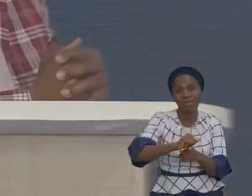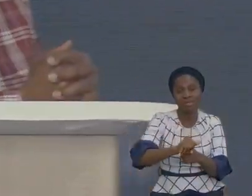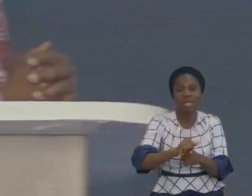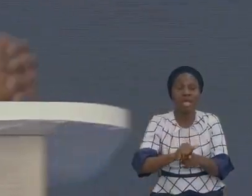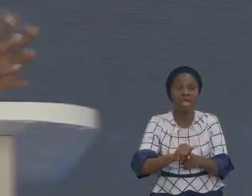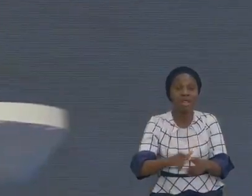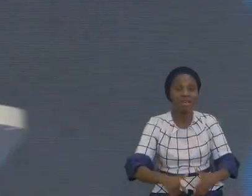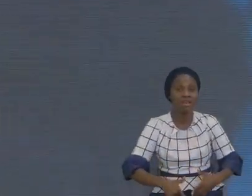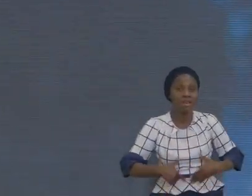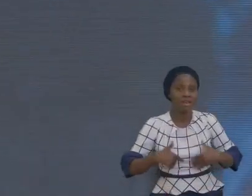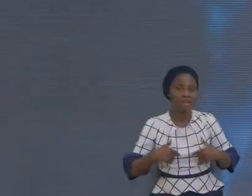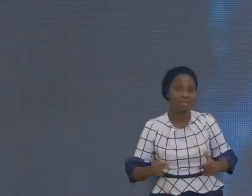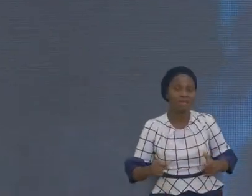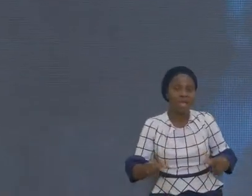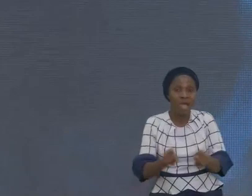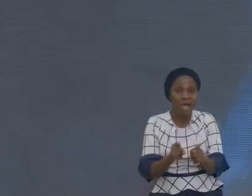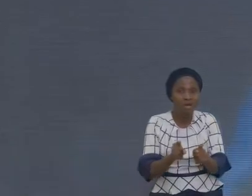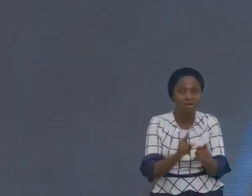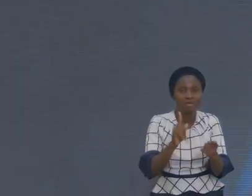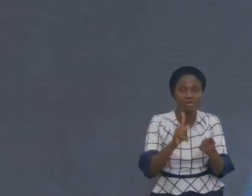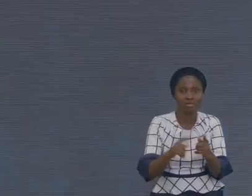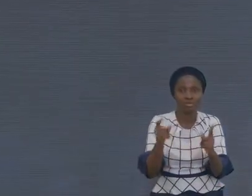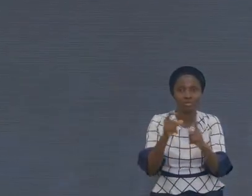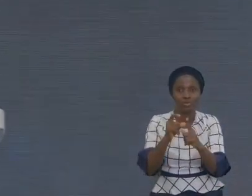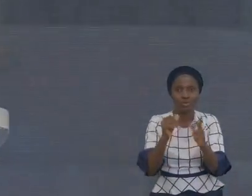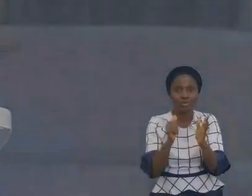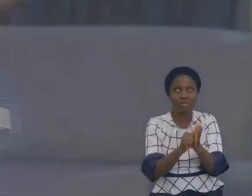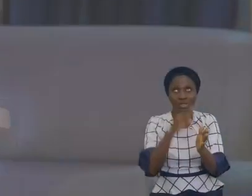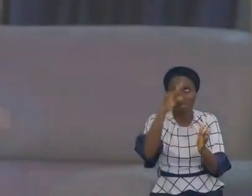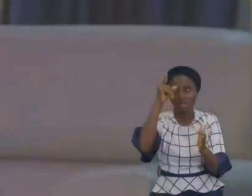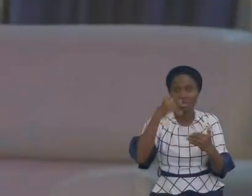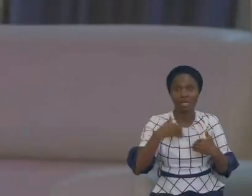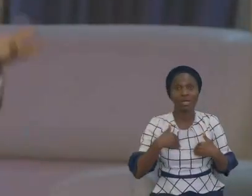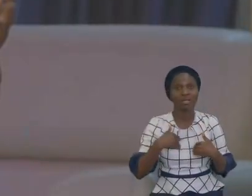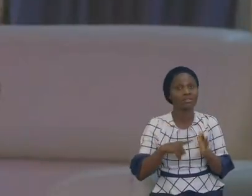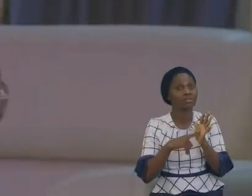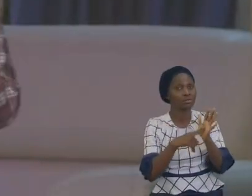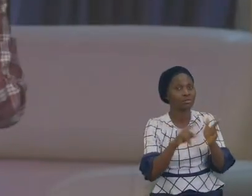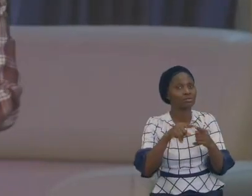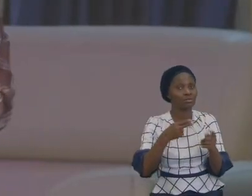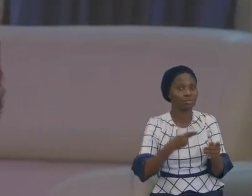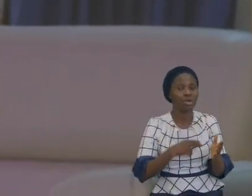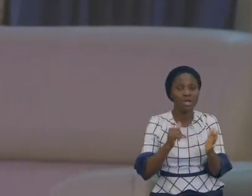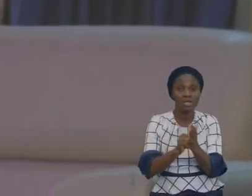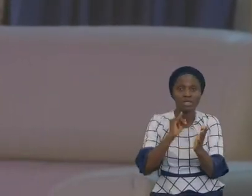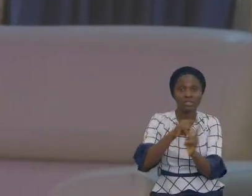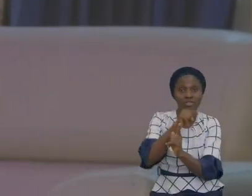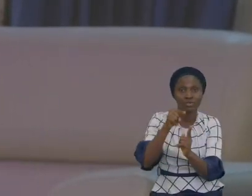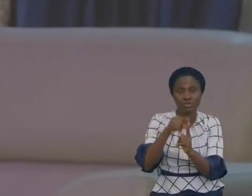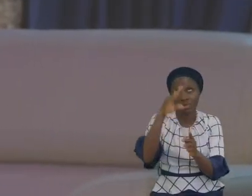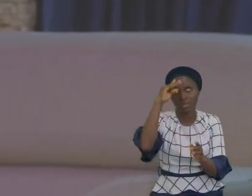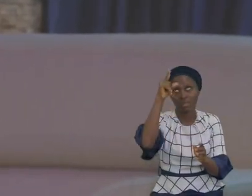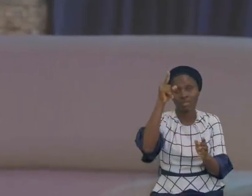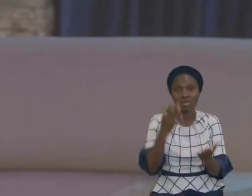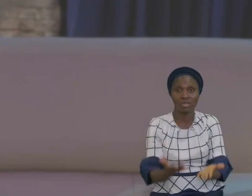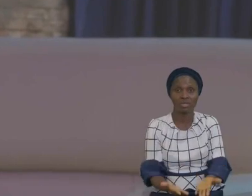This way he leads us to that higher ground.